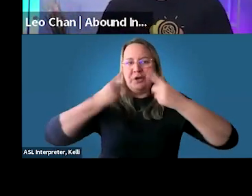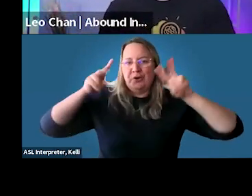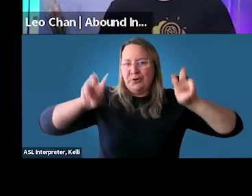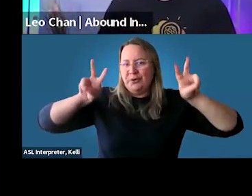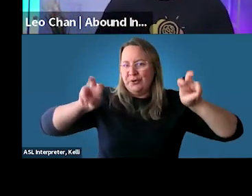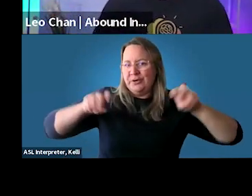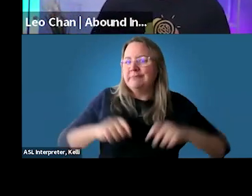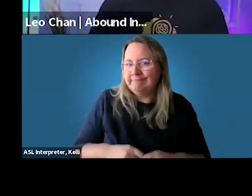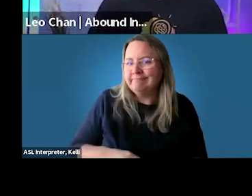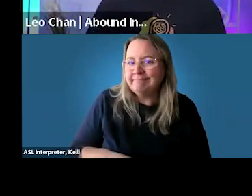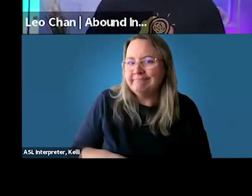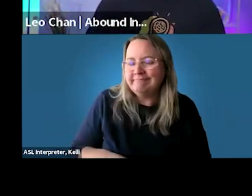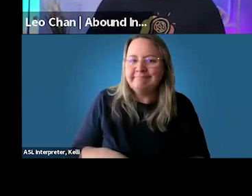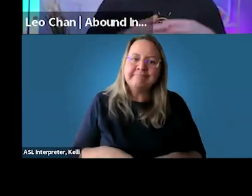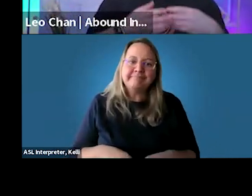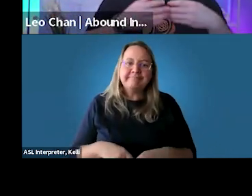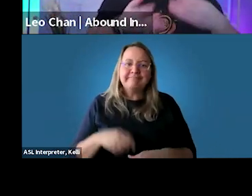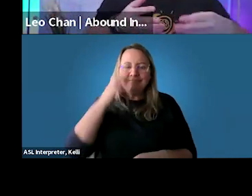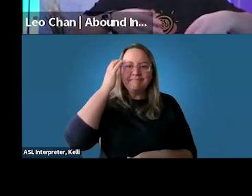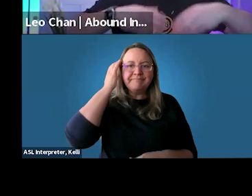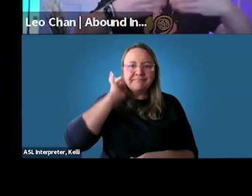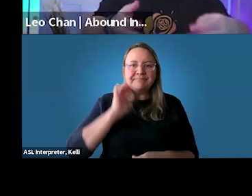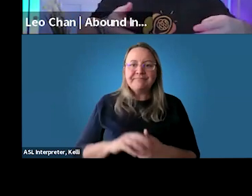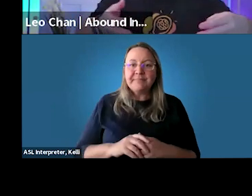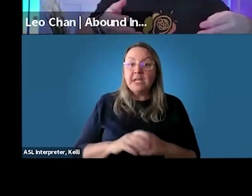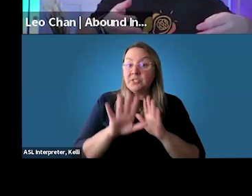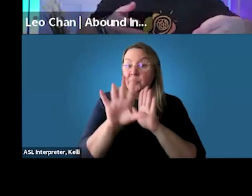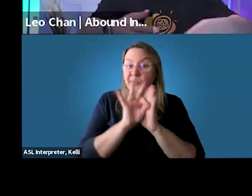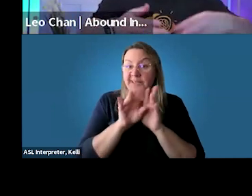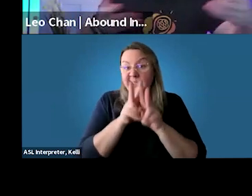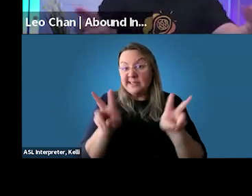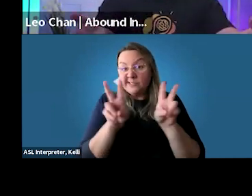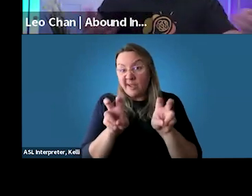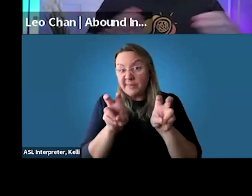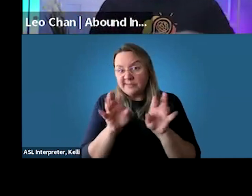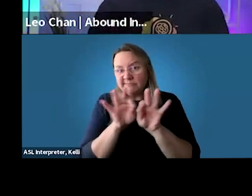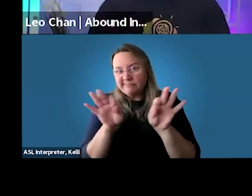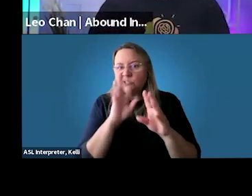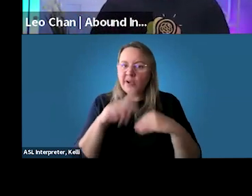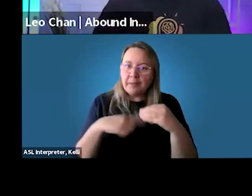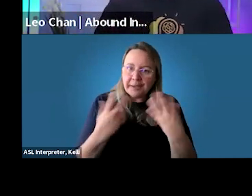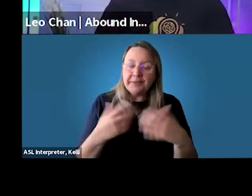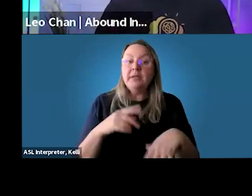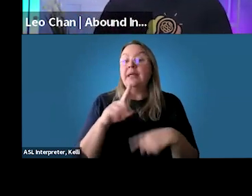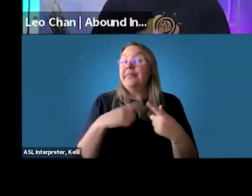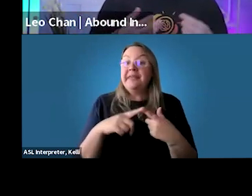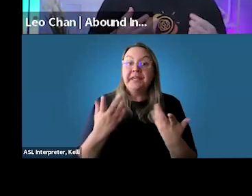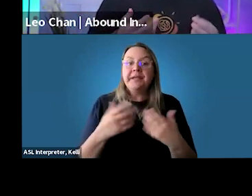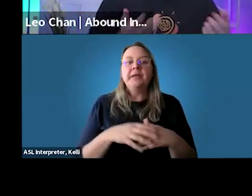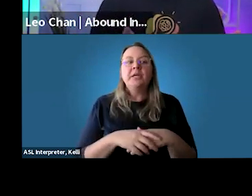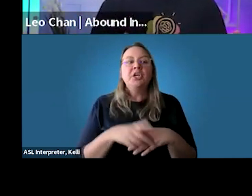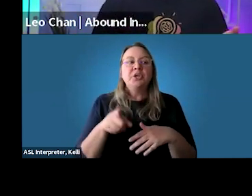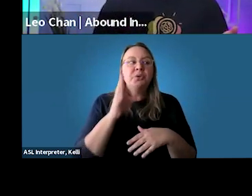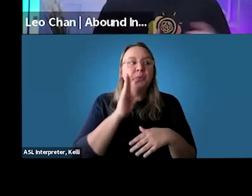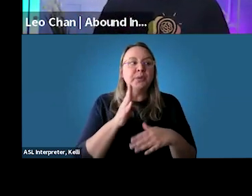curiosity. So the way this works is you choose a topic to talk about, and then you